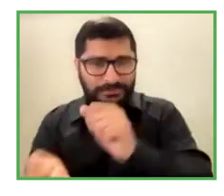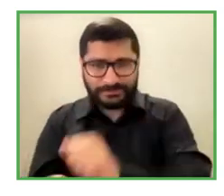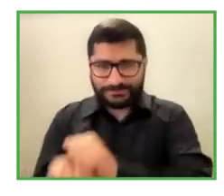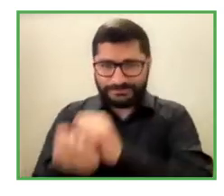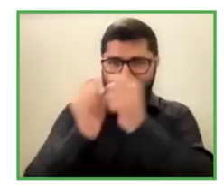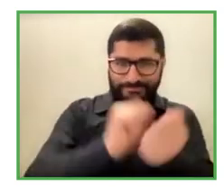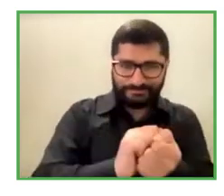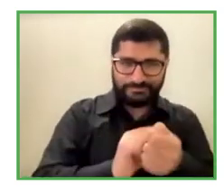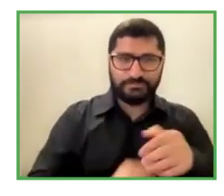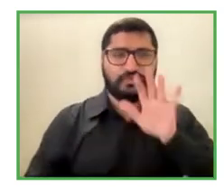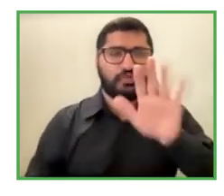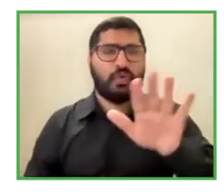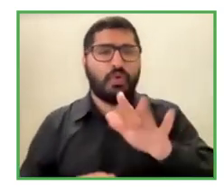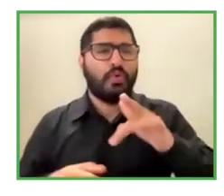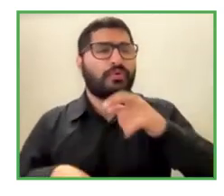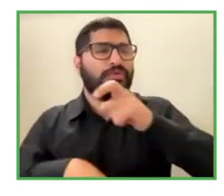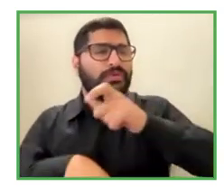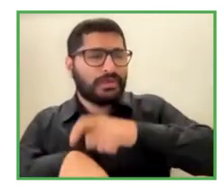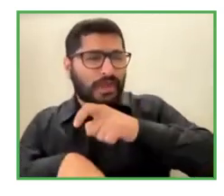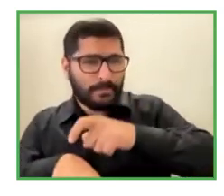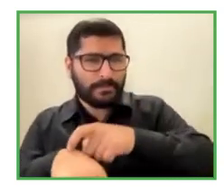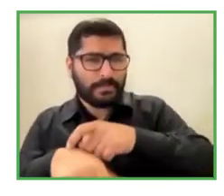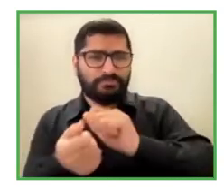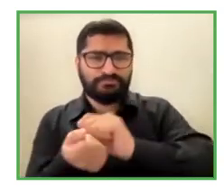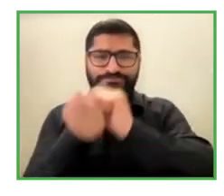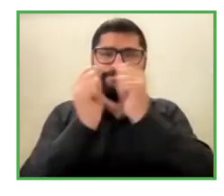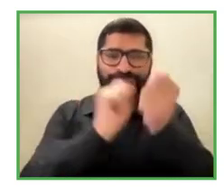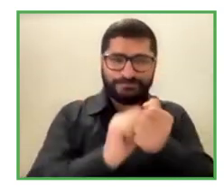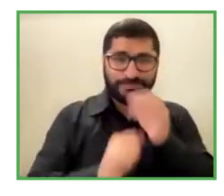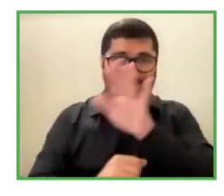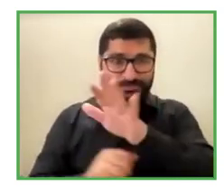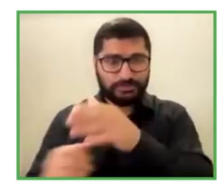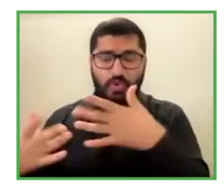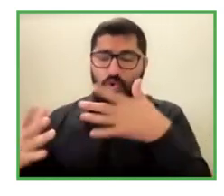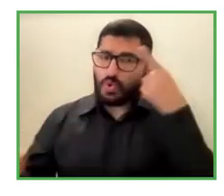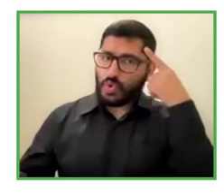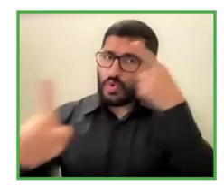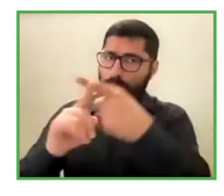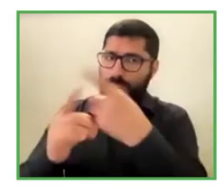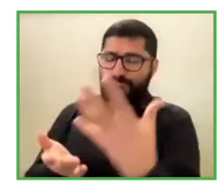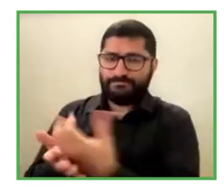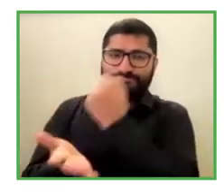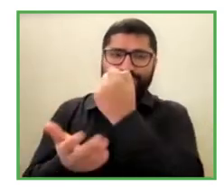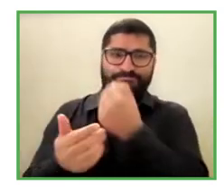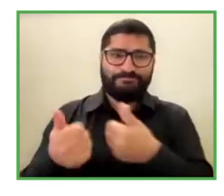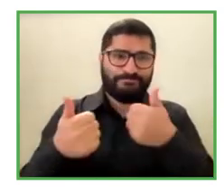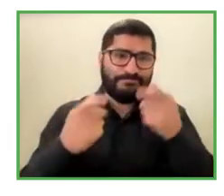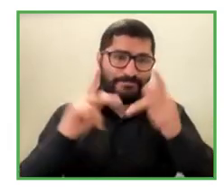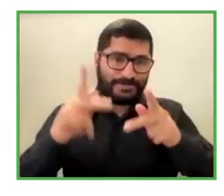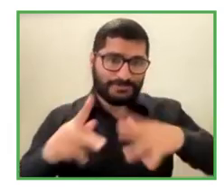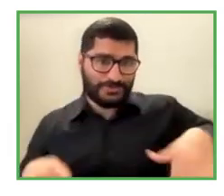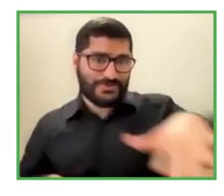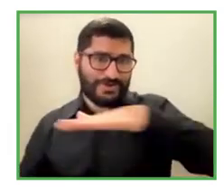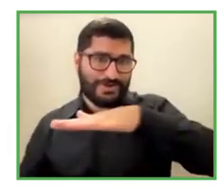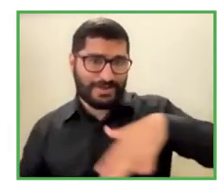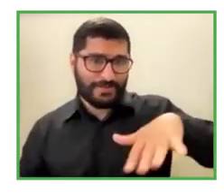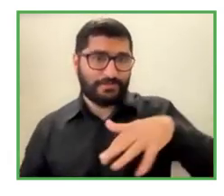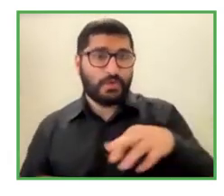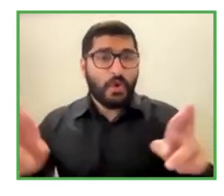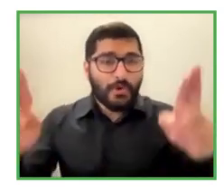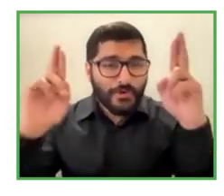us. Ideally, if the pandemic didn't exist, COVID-19 didn't exist, I'd love to be jumping on a plane and traveling to